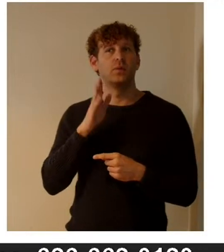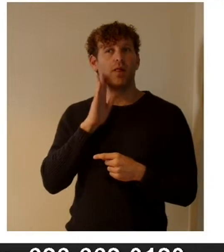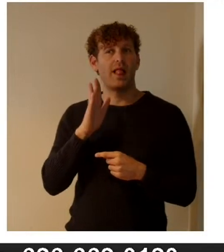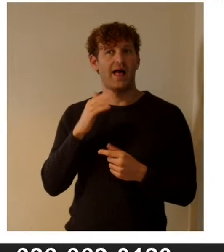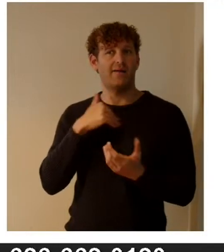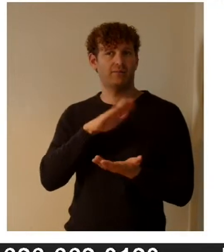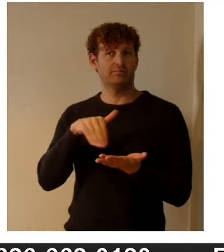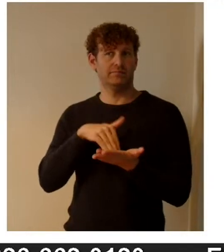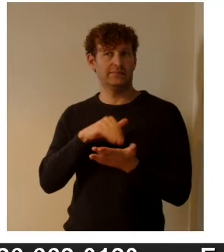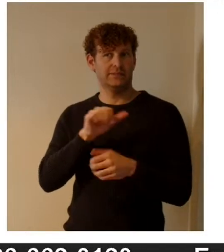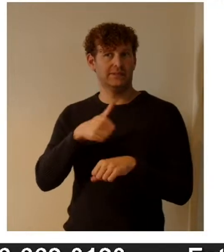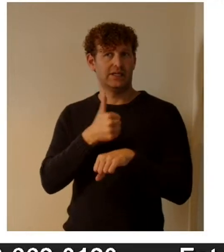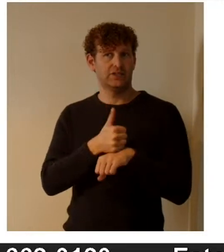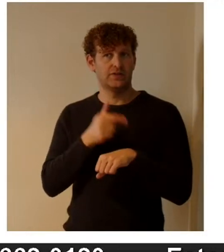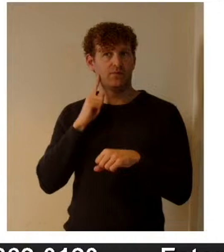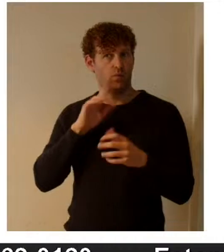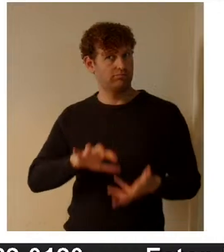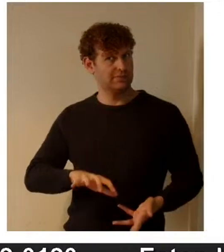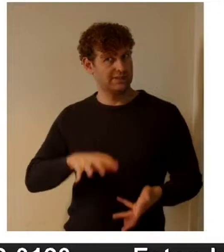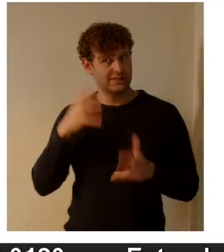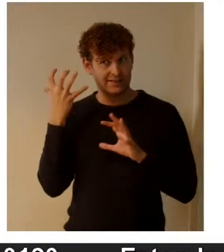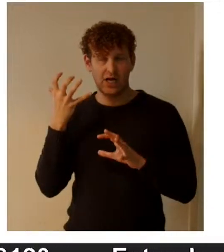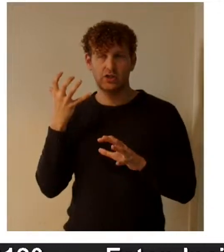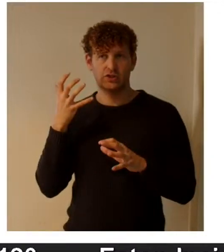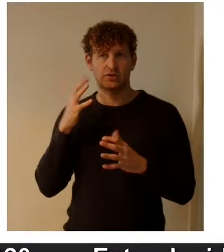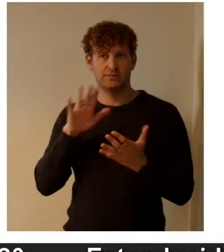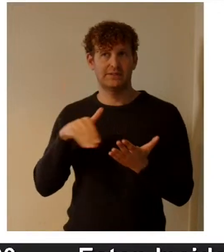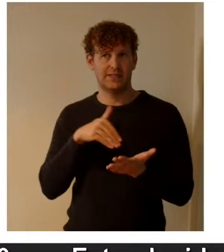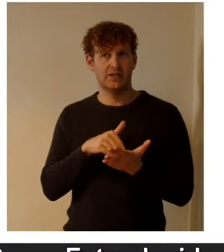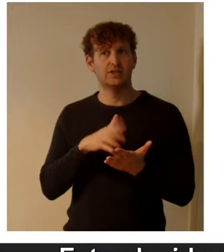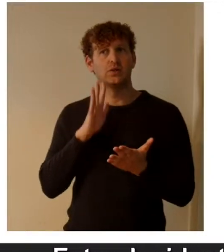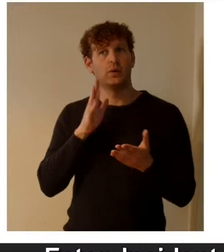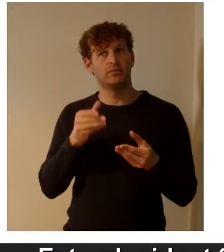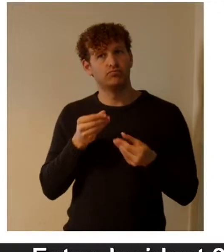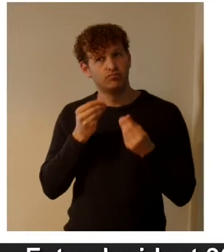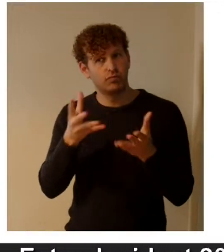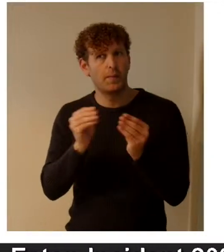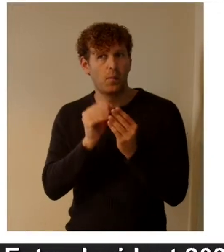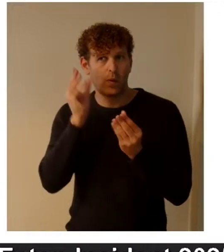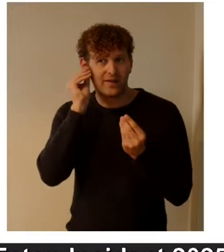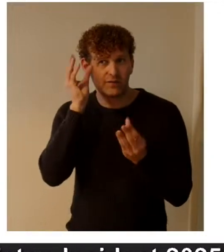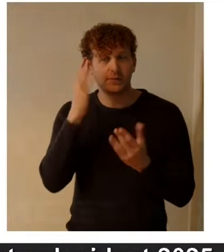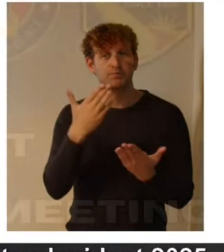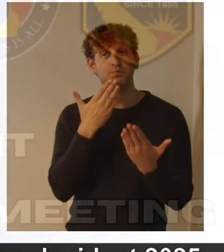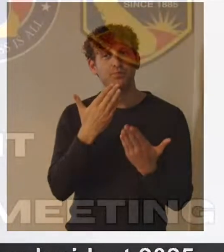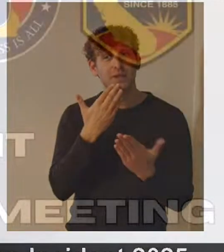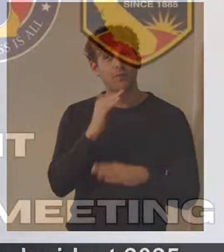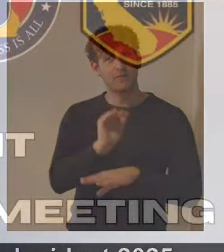disaster assistance center that we can give you some information to get those answers. Thank you and have a good evening.